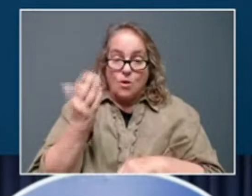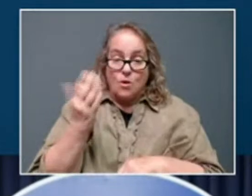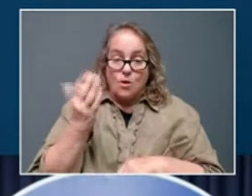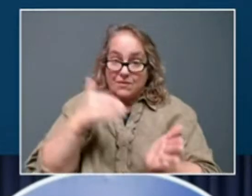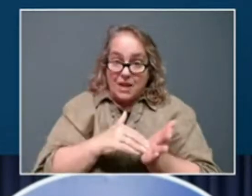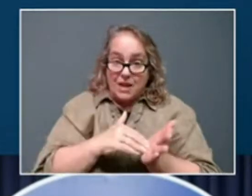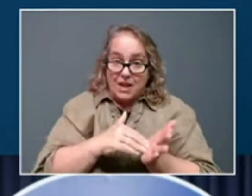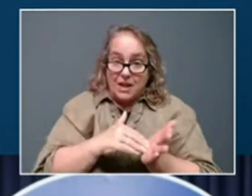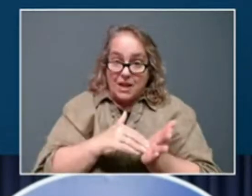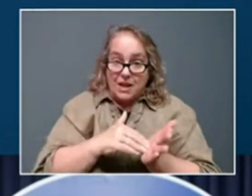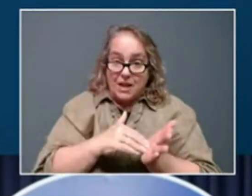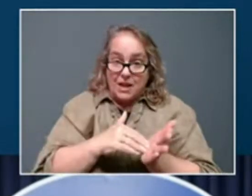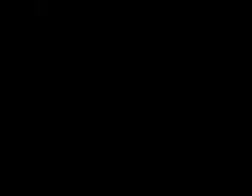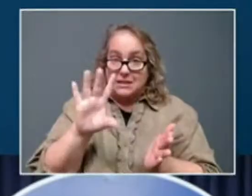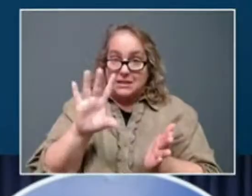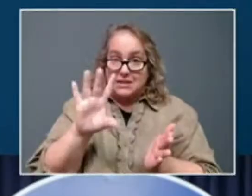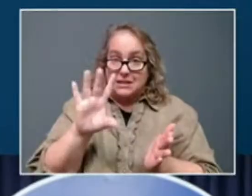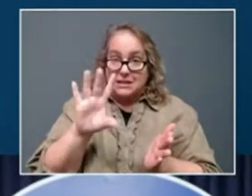1,875 cases